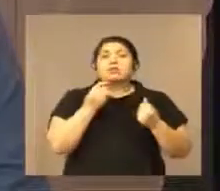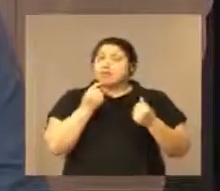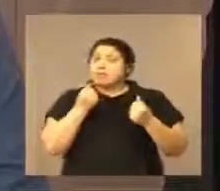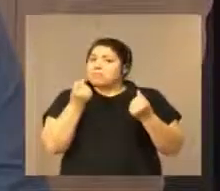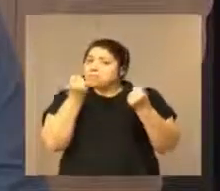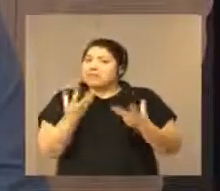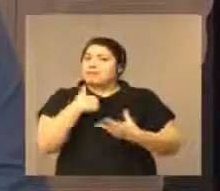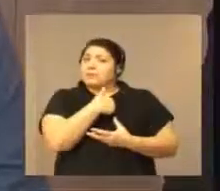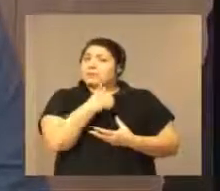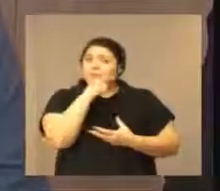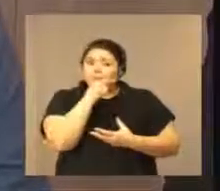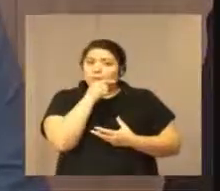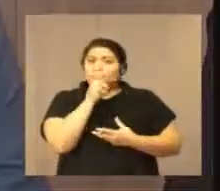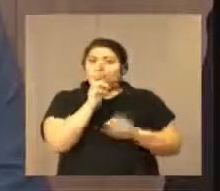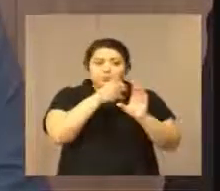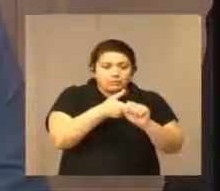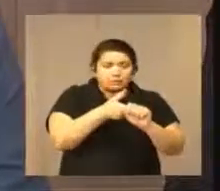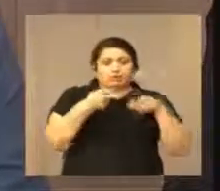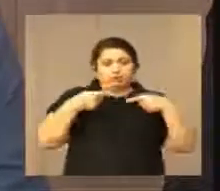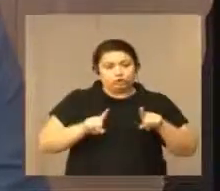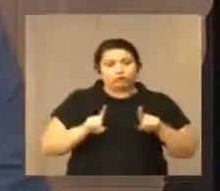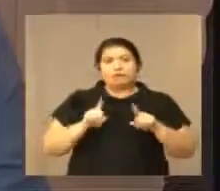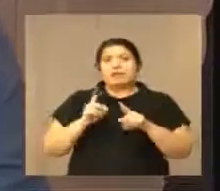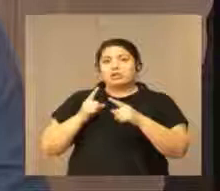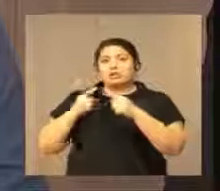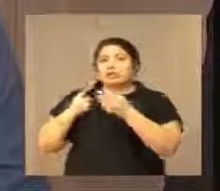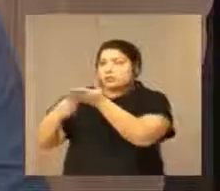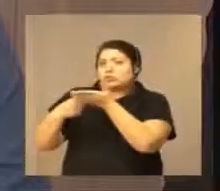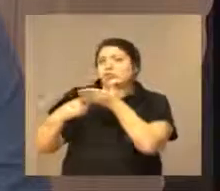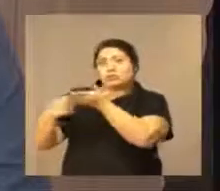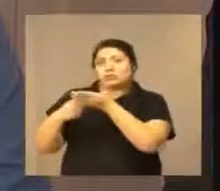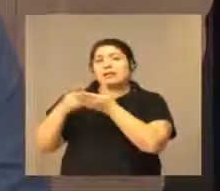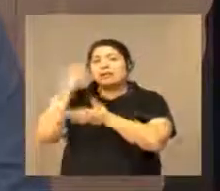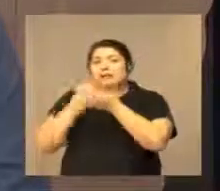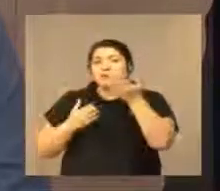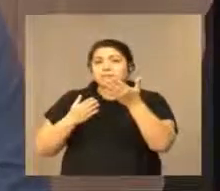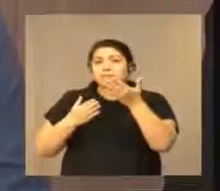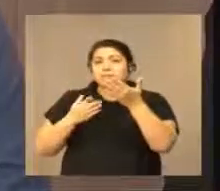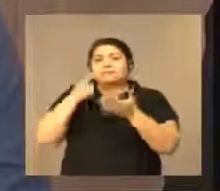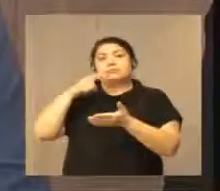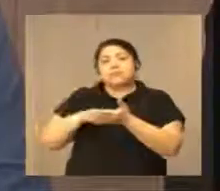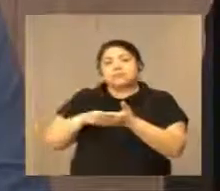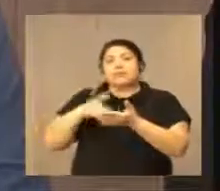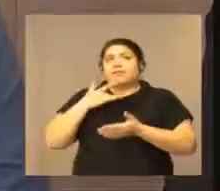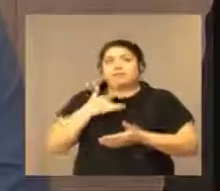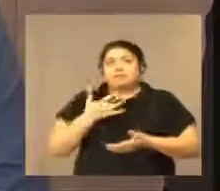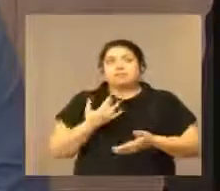these negotiations, it can be isolating, but it can also be very